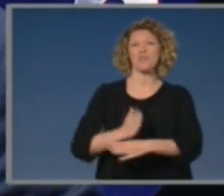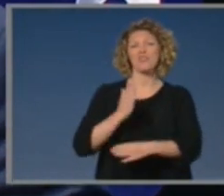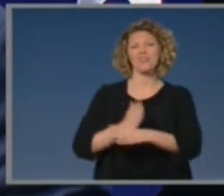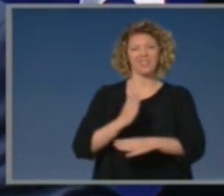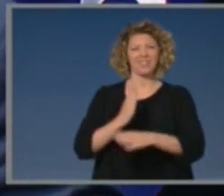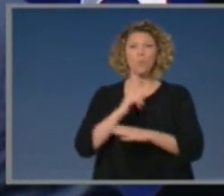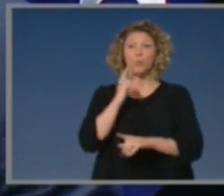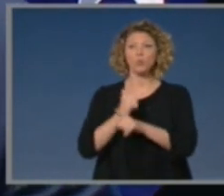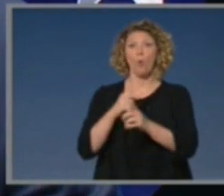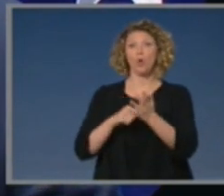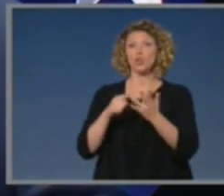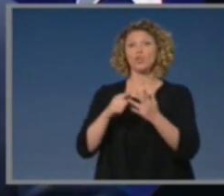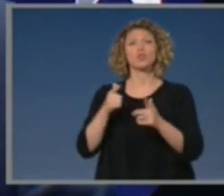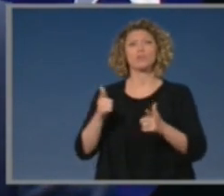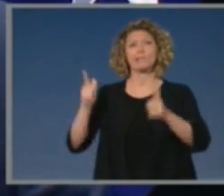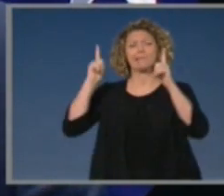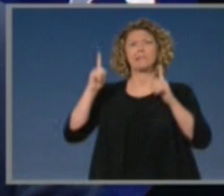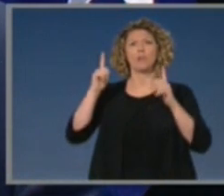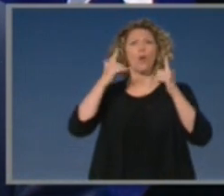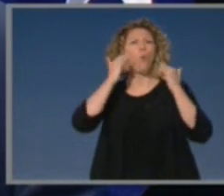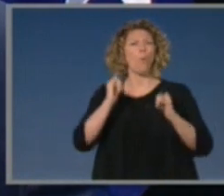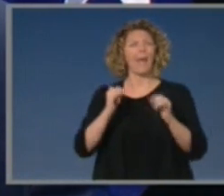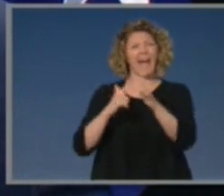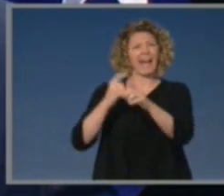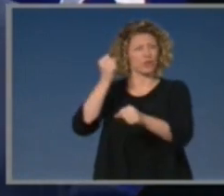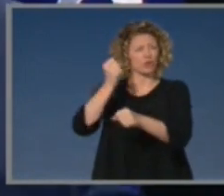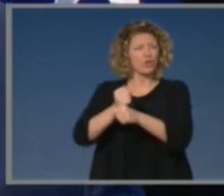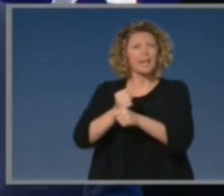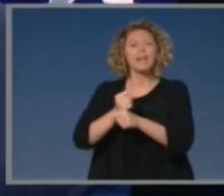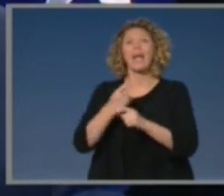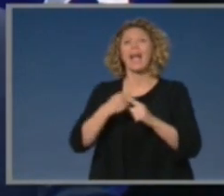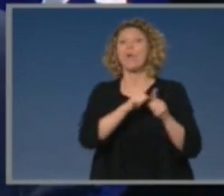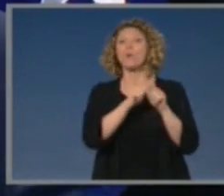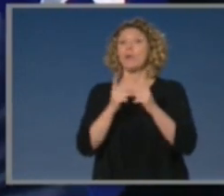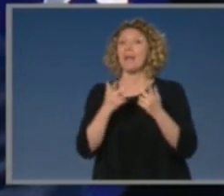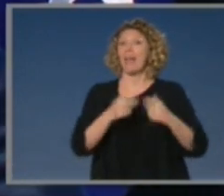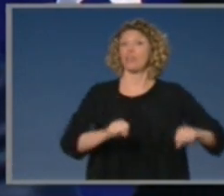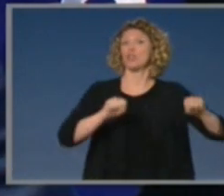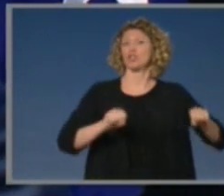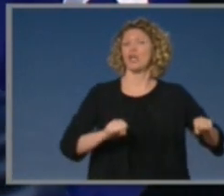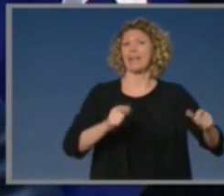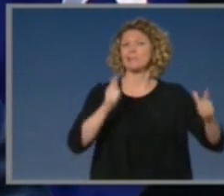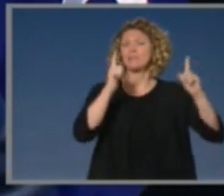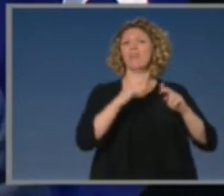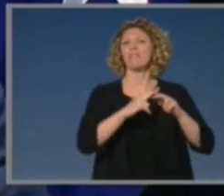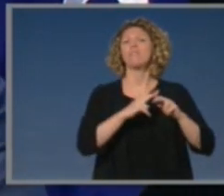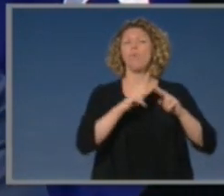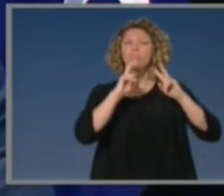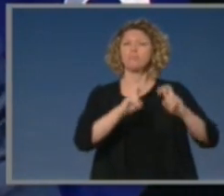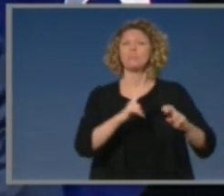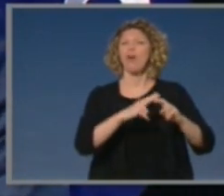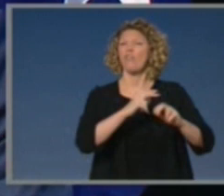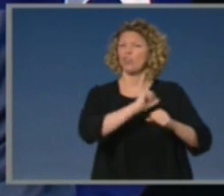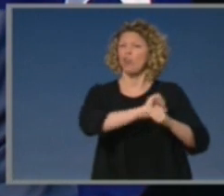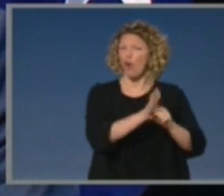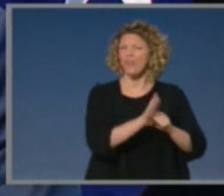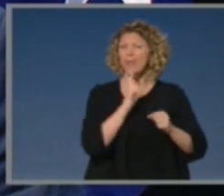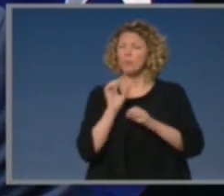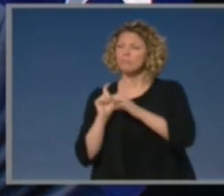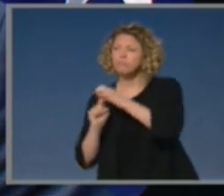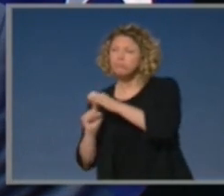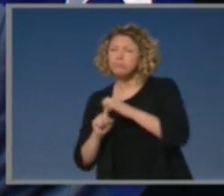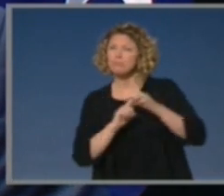and the Chairman of the Commission to work through some important work they've been doing with Safe Work Australia. Hundreds of thousands